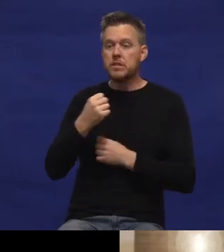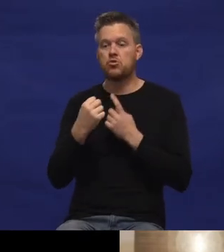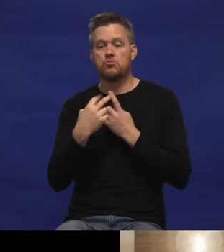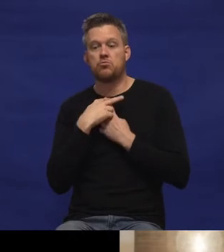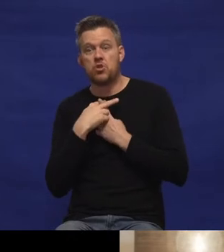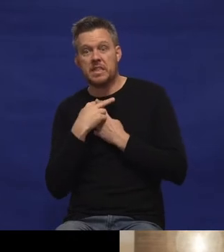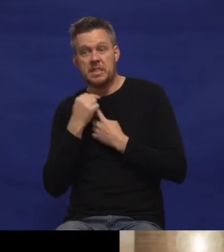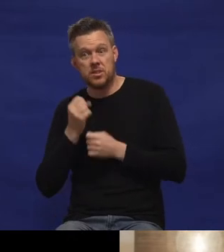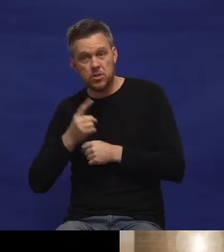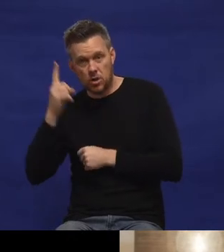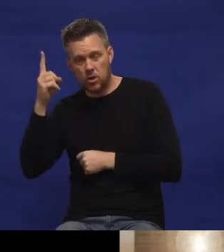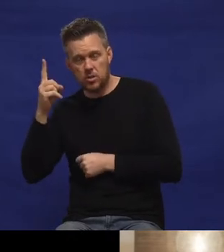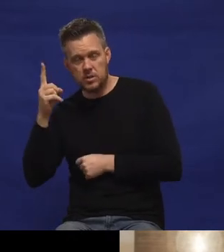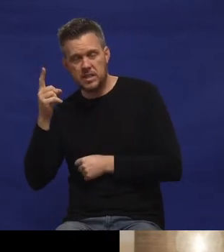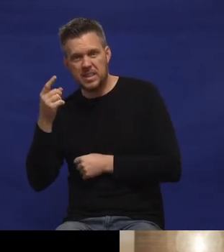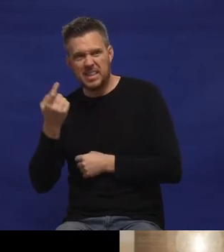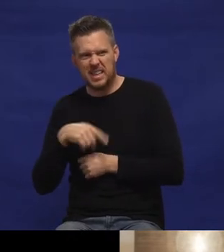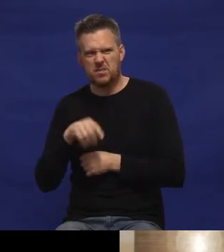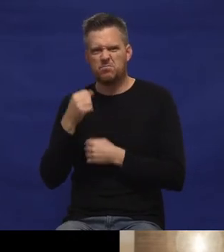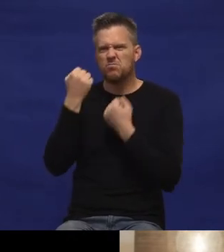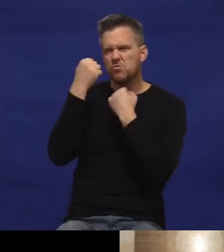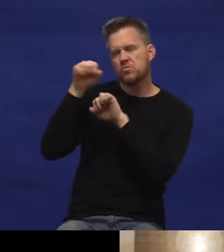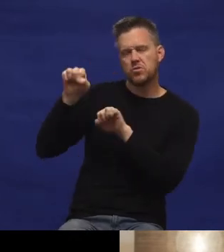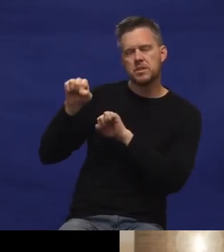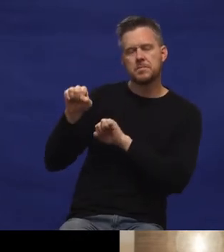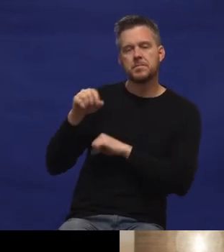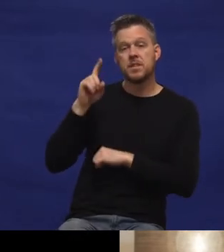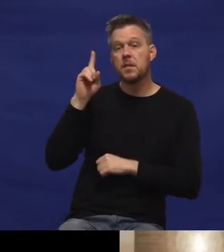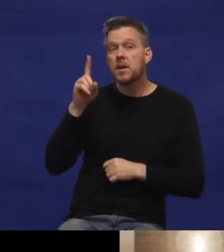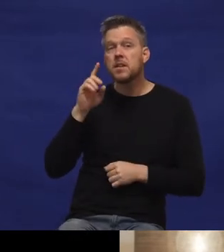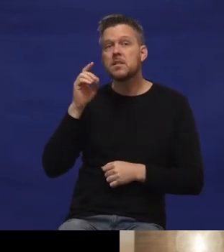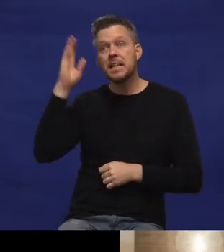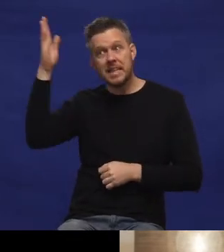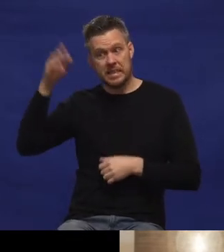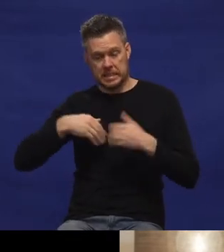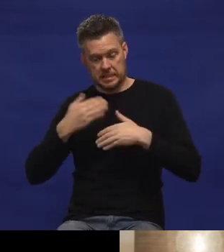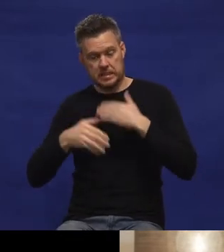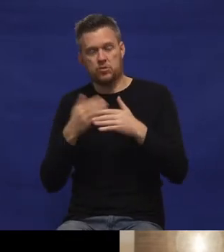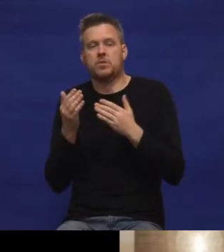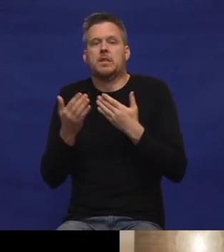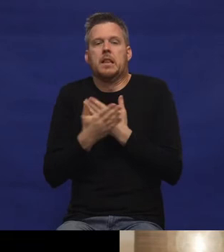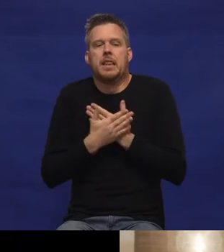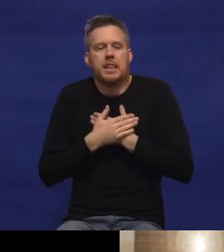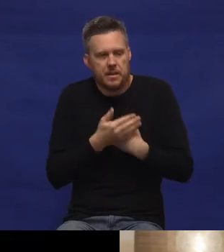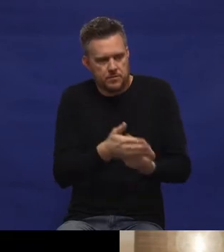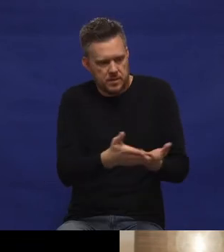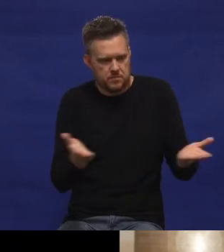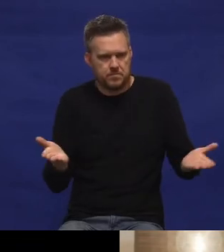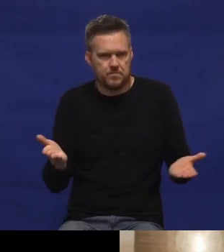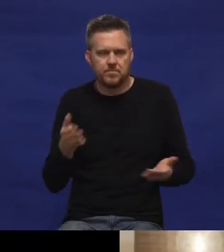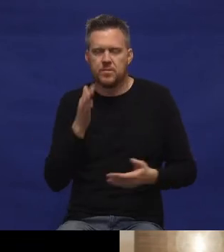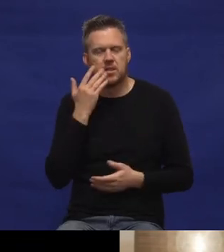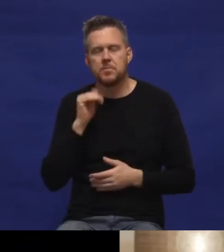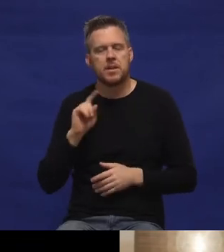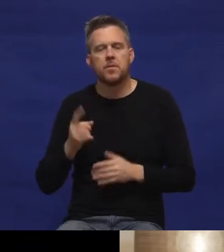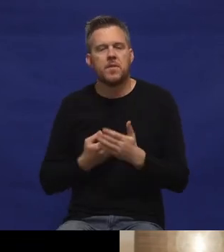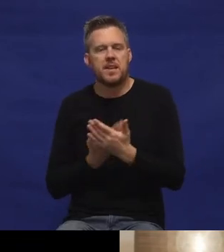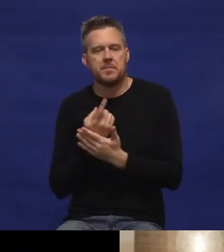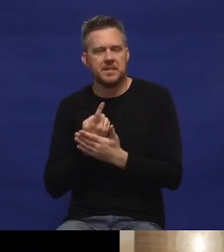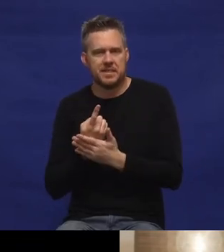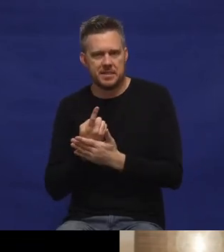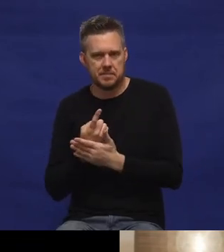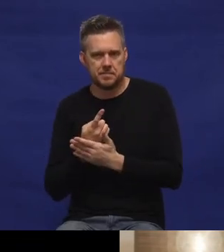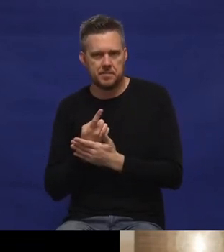or disobey God, that God continued to love them anyway? In fact, it's my intention to point out in